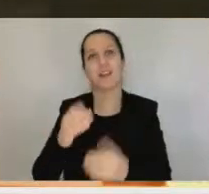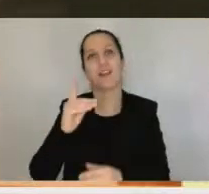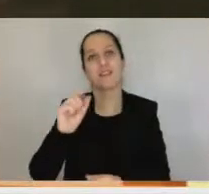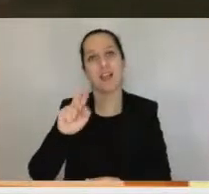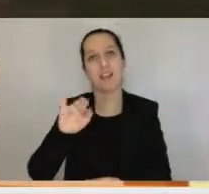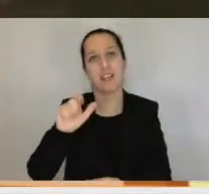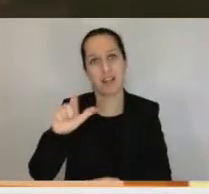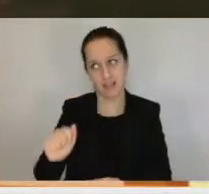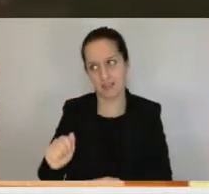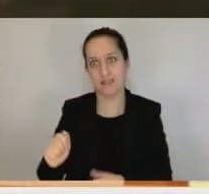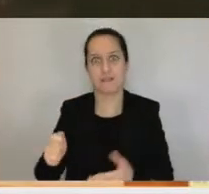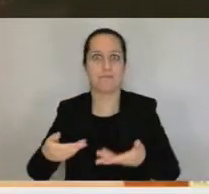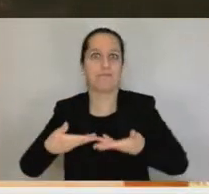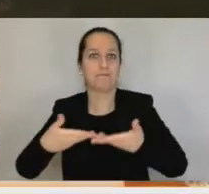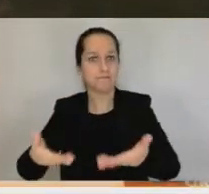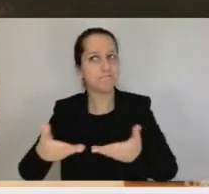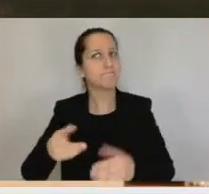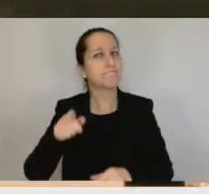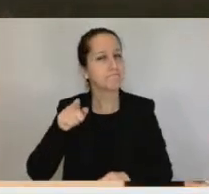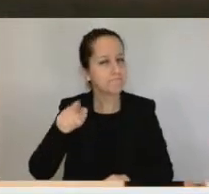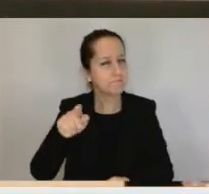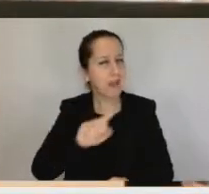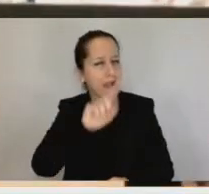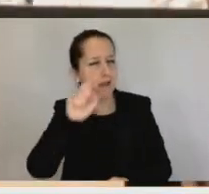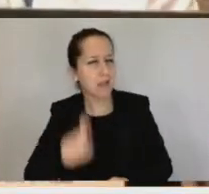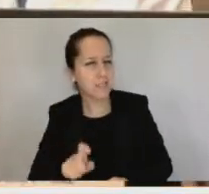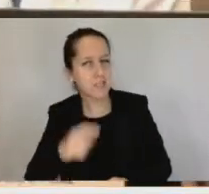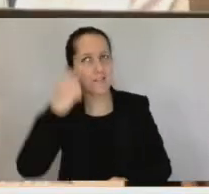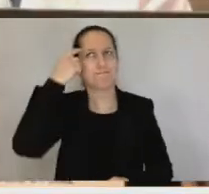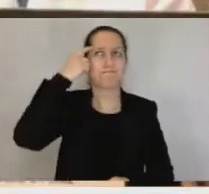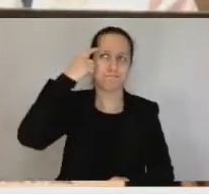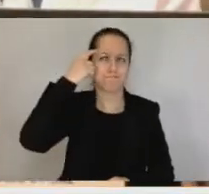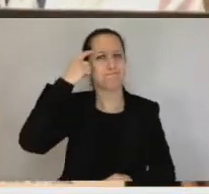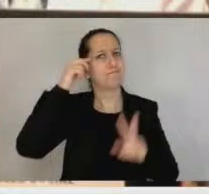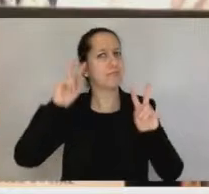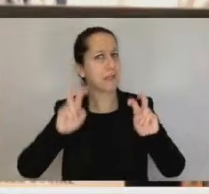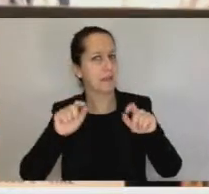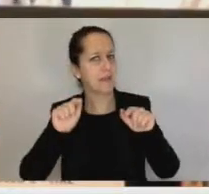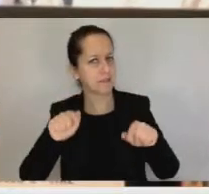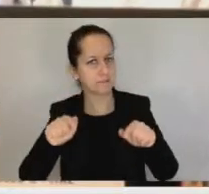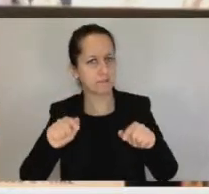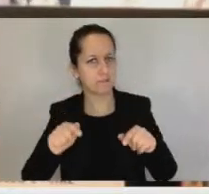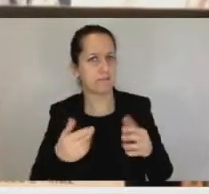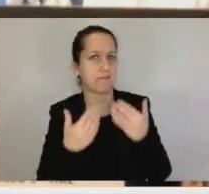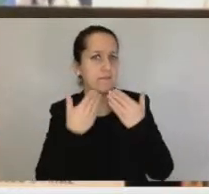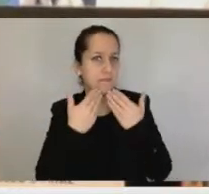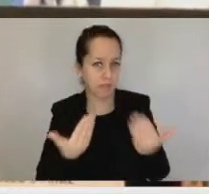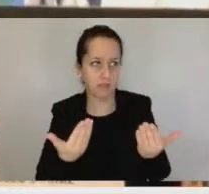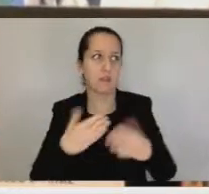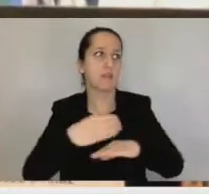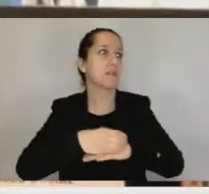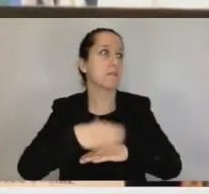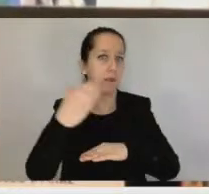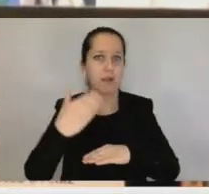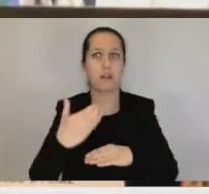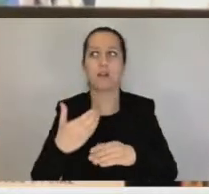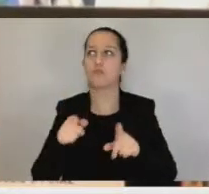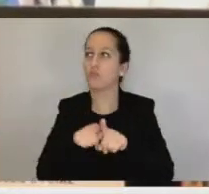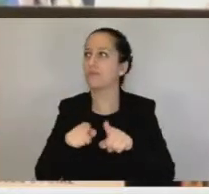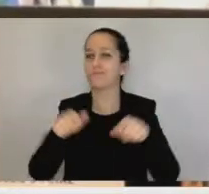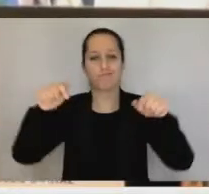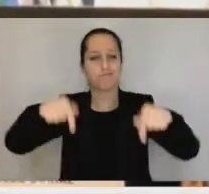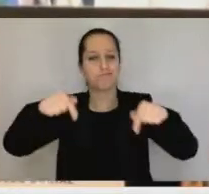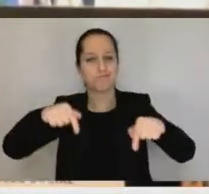for the invitation and for the thought-provoking presentation. Thank you to ECLAC as well